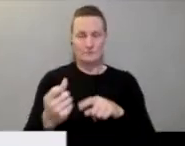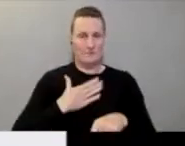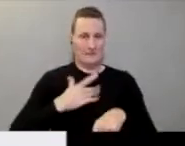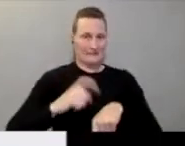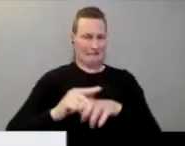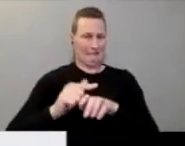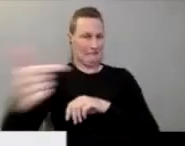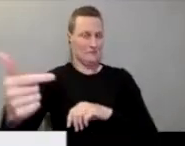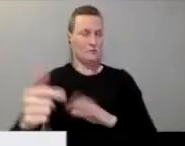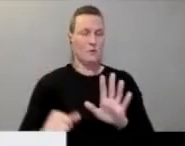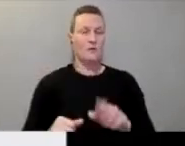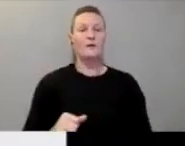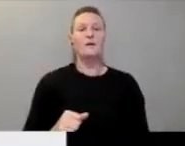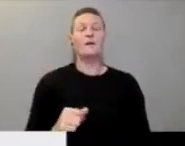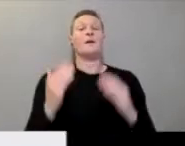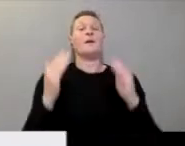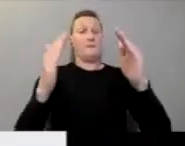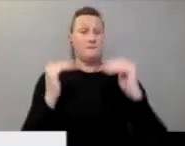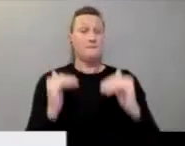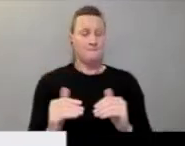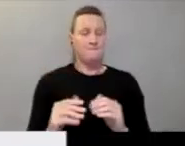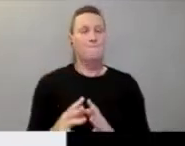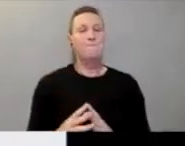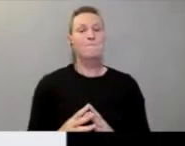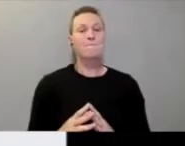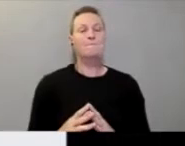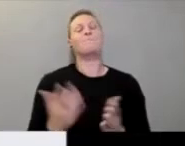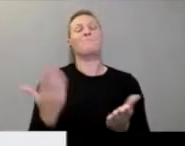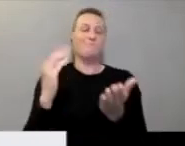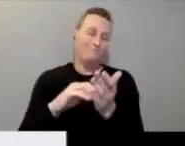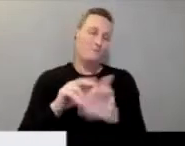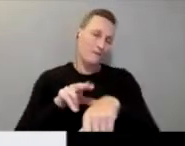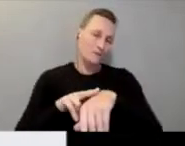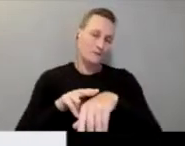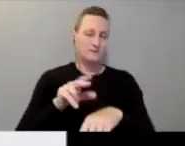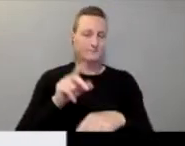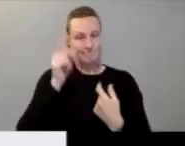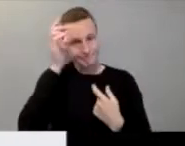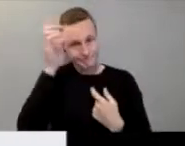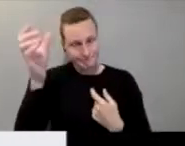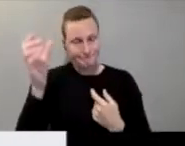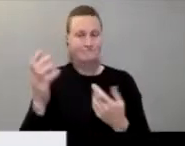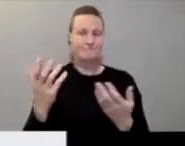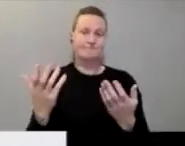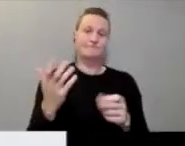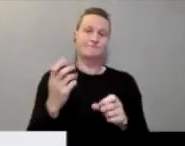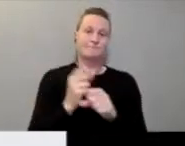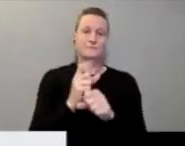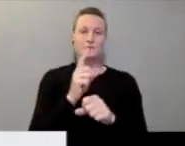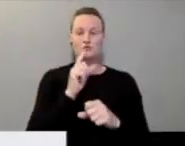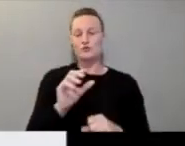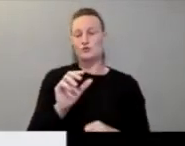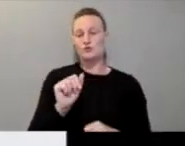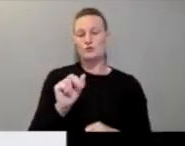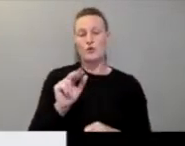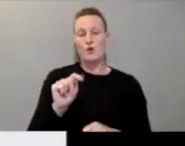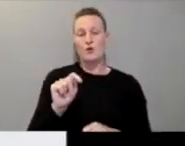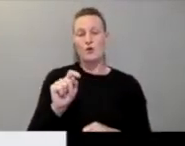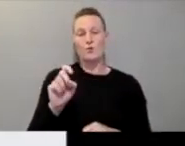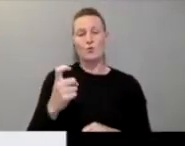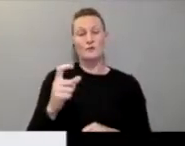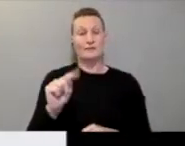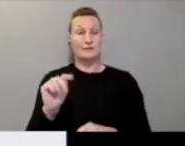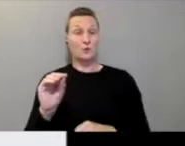And so, of course, the idea is that this is all going to lead into that ArtworxTO as a year of public art is not going to